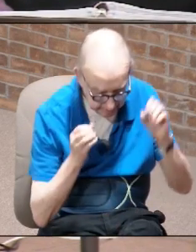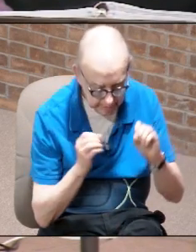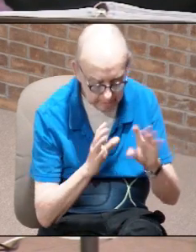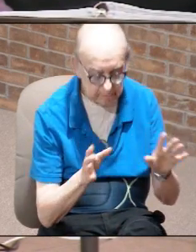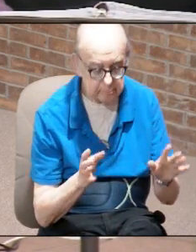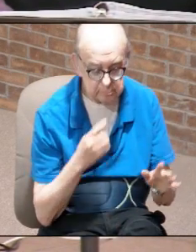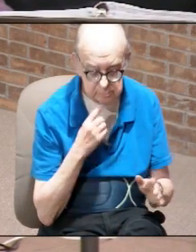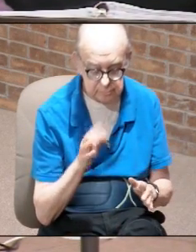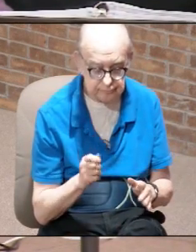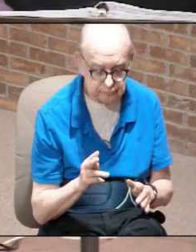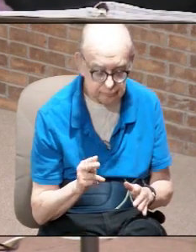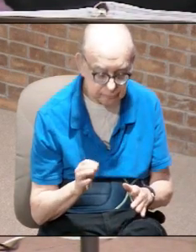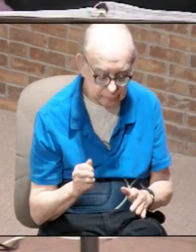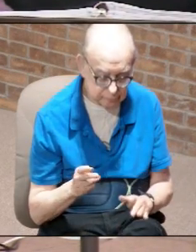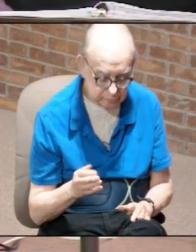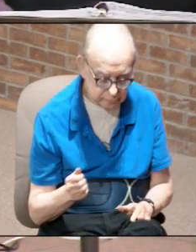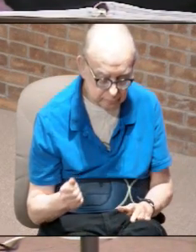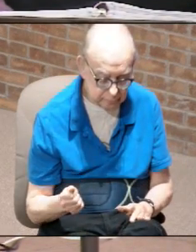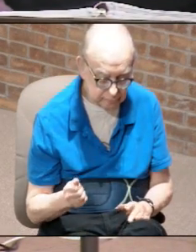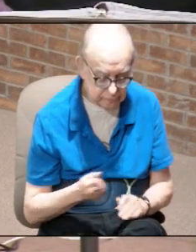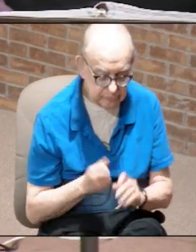tell a joke and everybody just sits there.